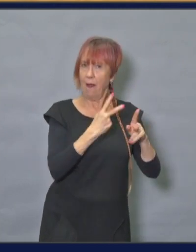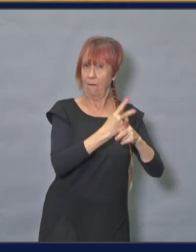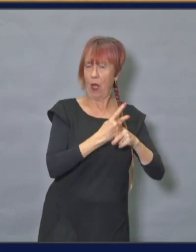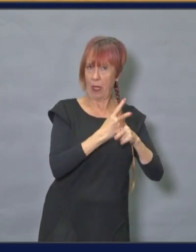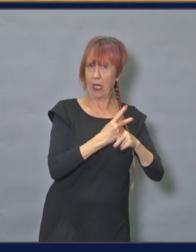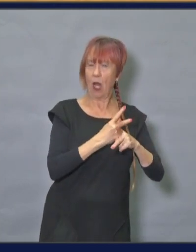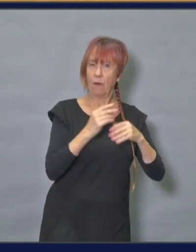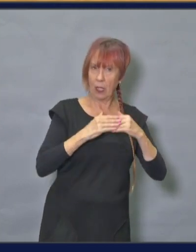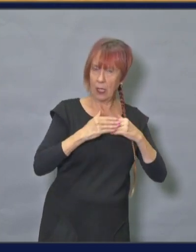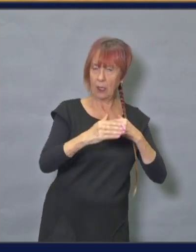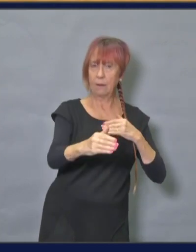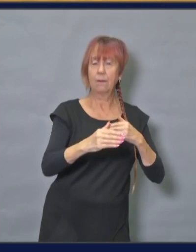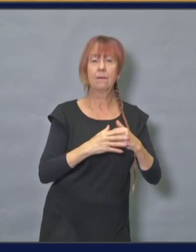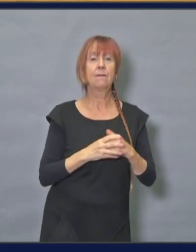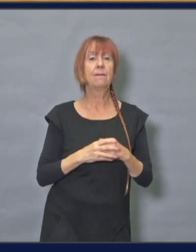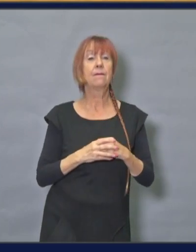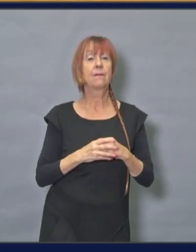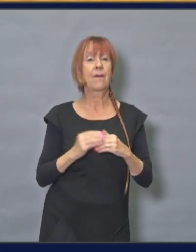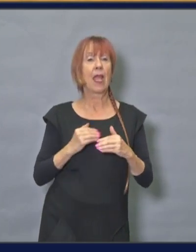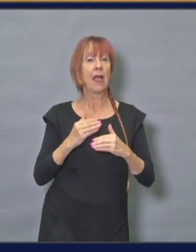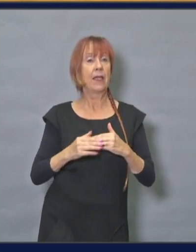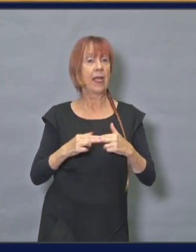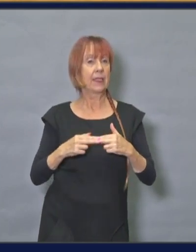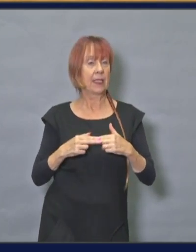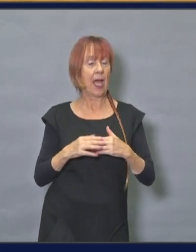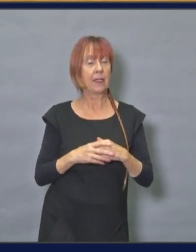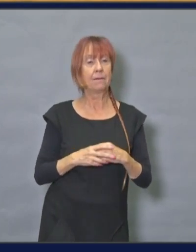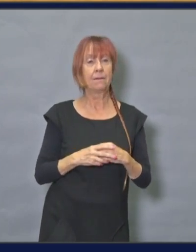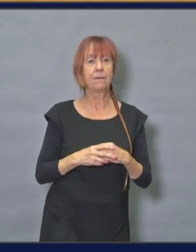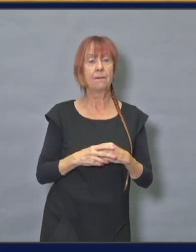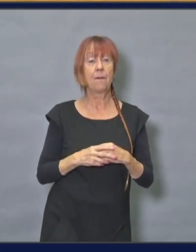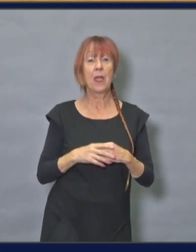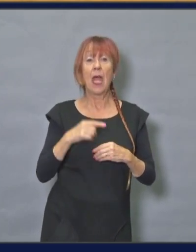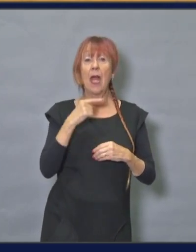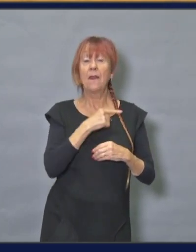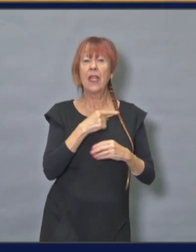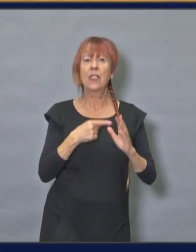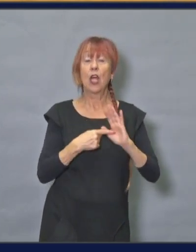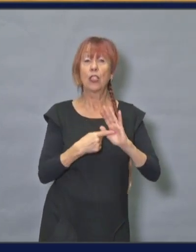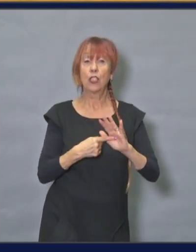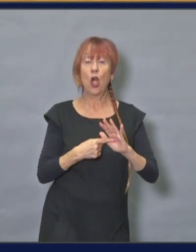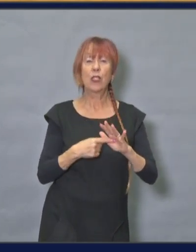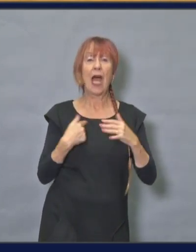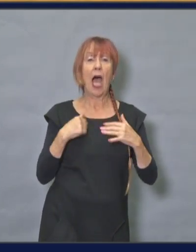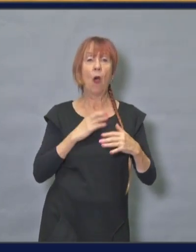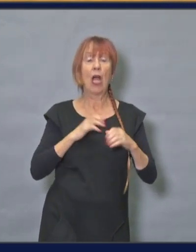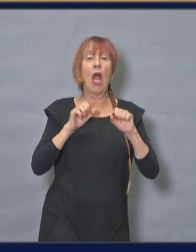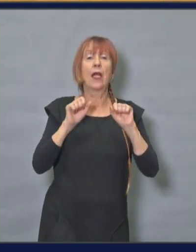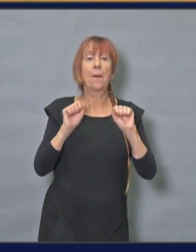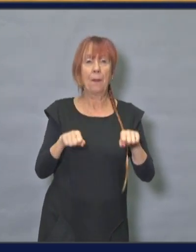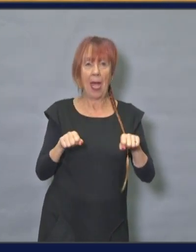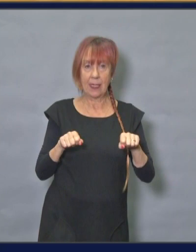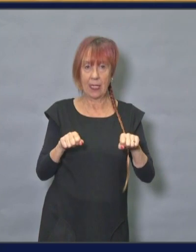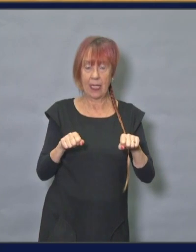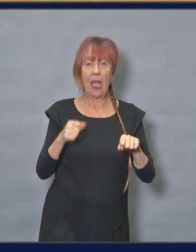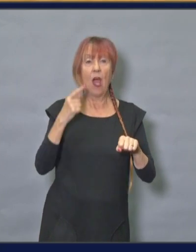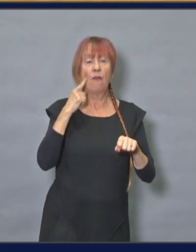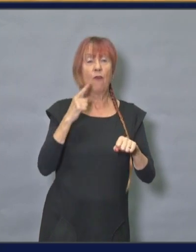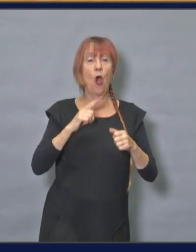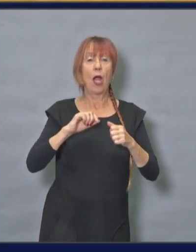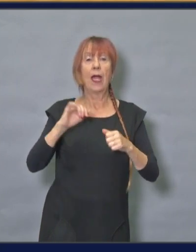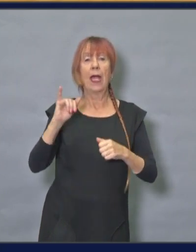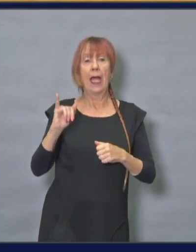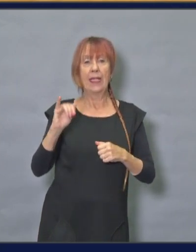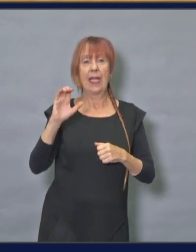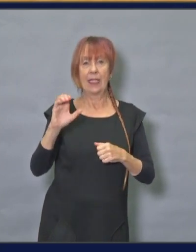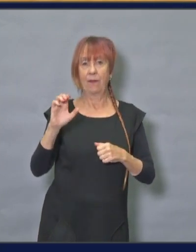weeks ahead. Next slide, please. This is a slide that shows our capacity in our intensive care units and our